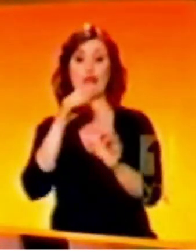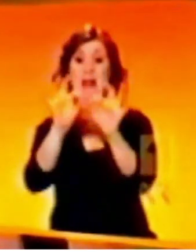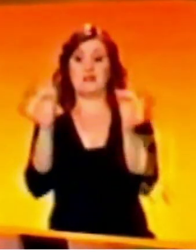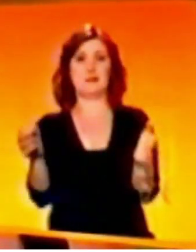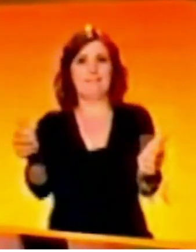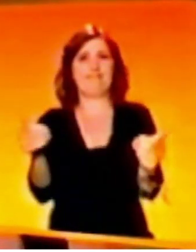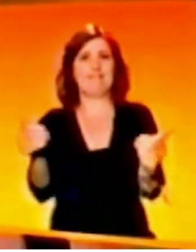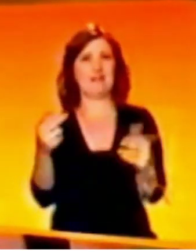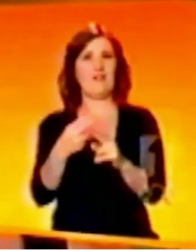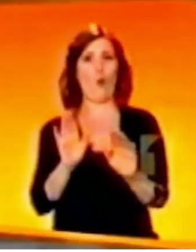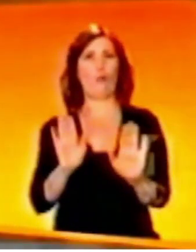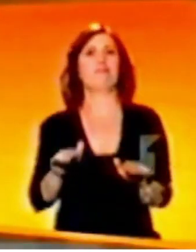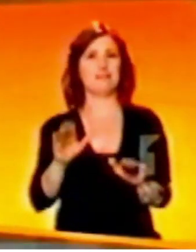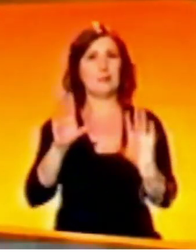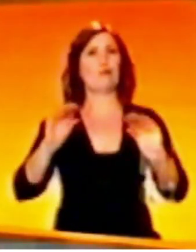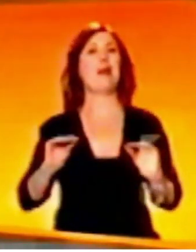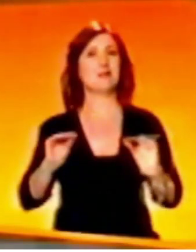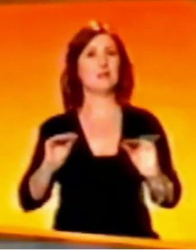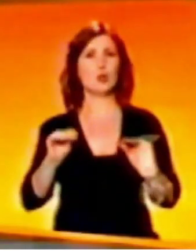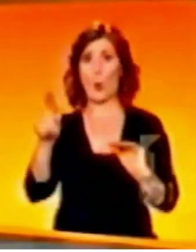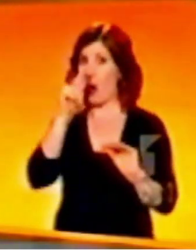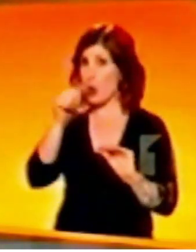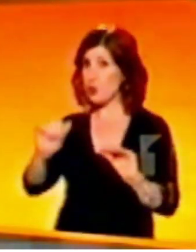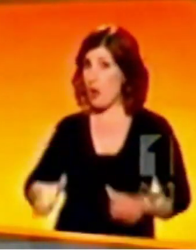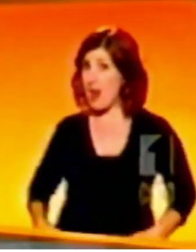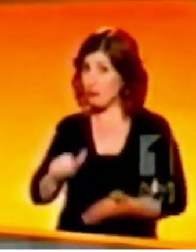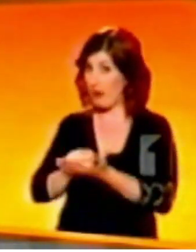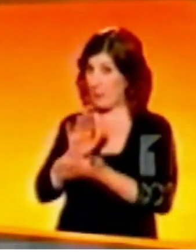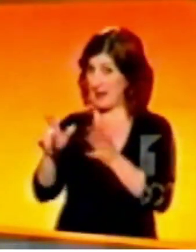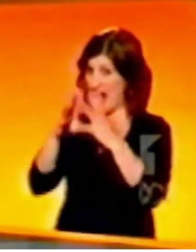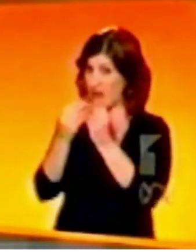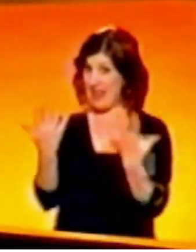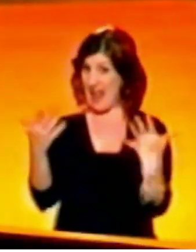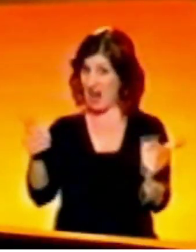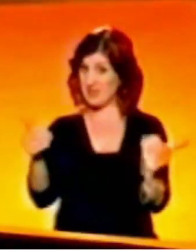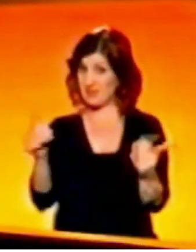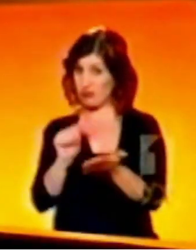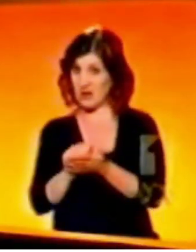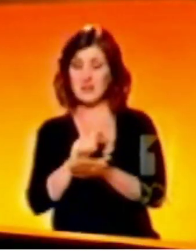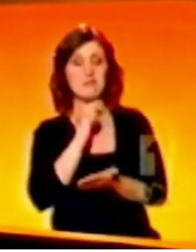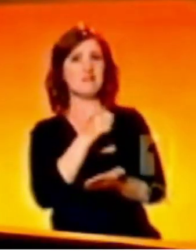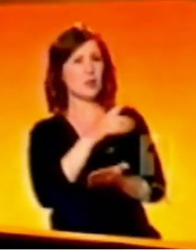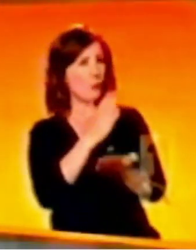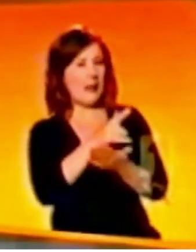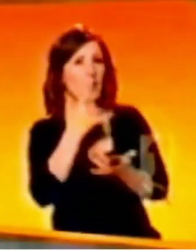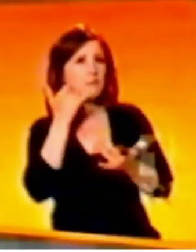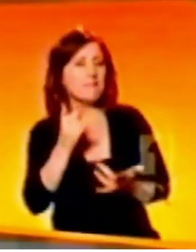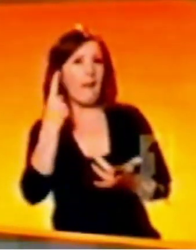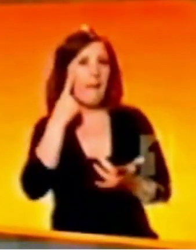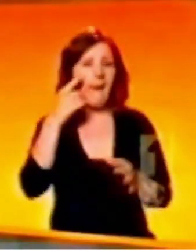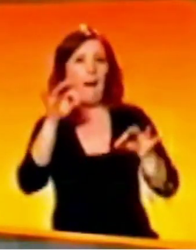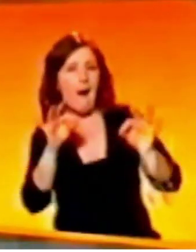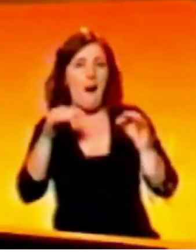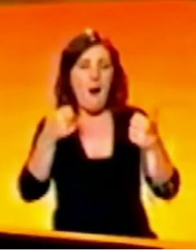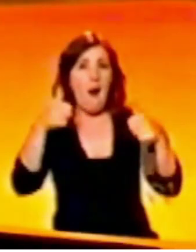the brakes. Okay, so you don't have the use of your legs, so everything has to be done by your hands. Much trial and error, Colin? Very much.